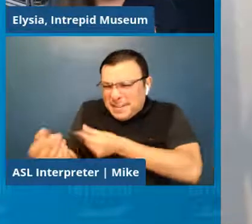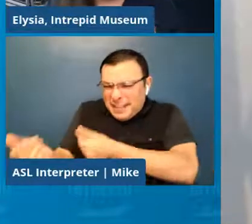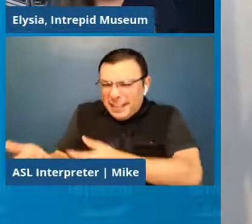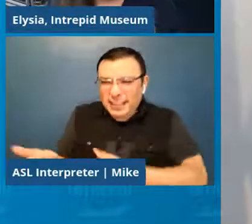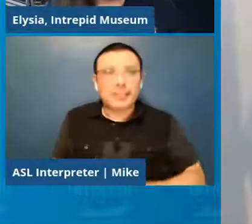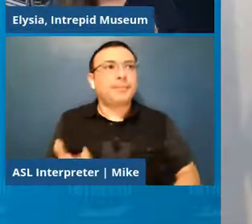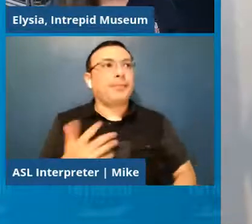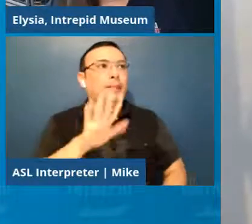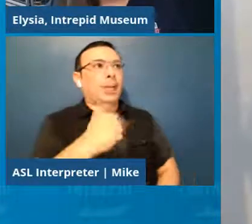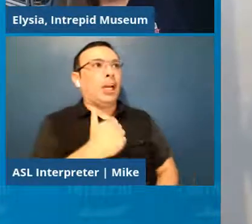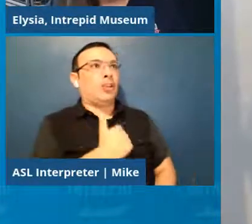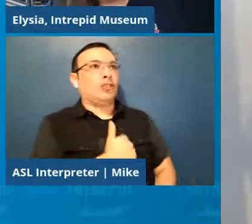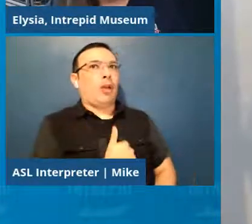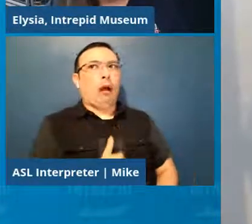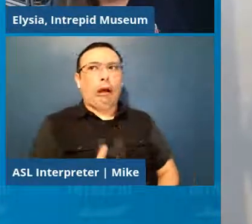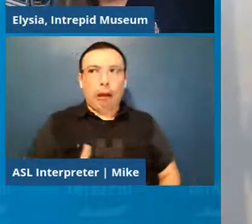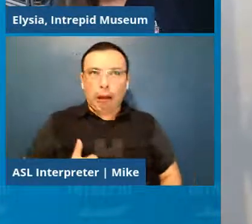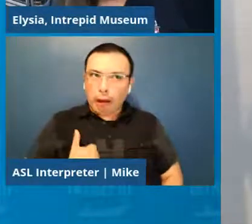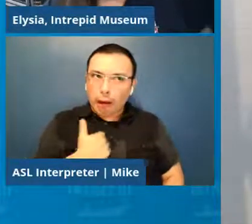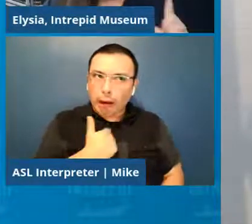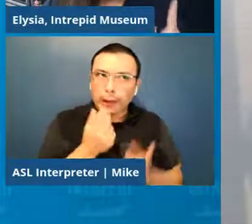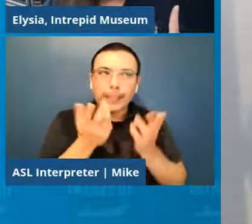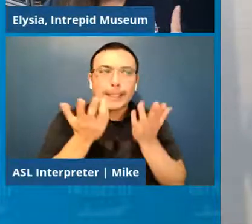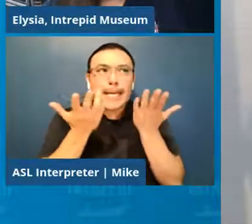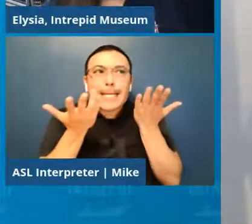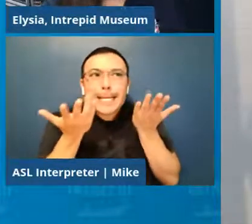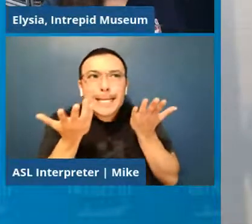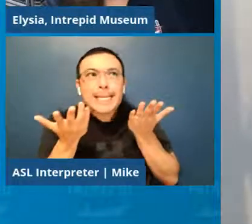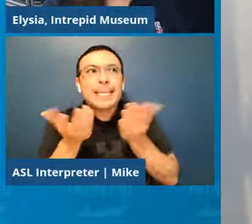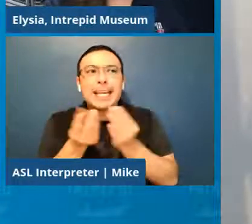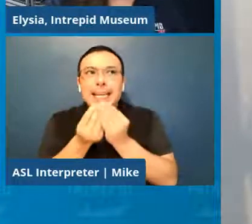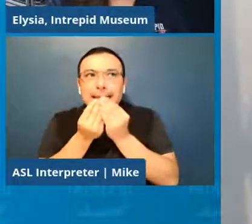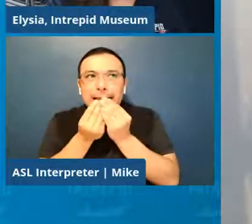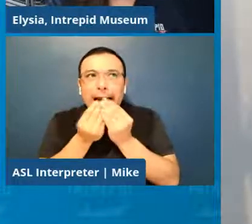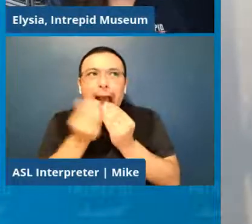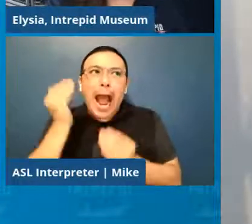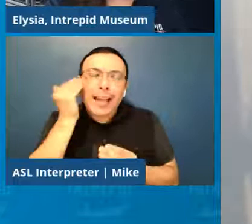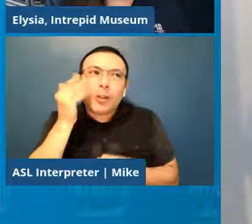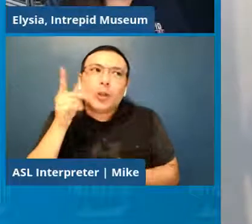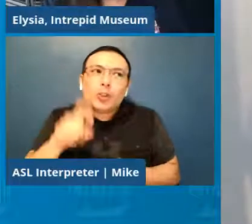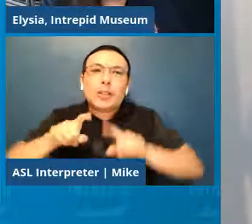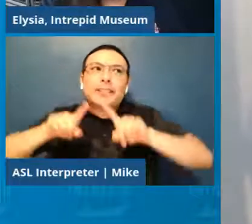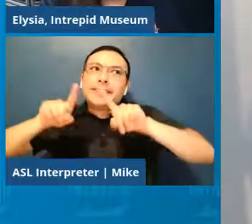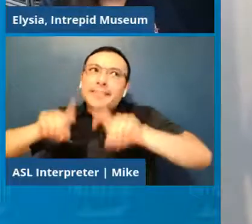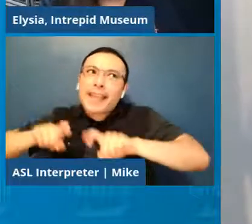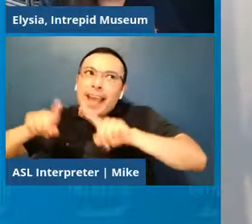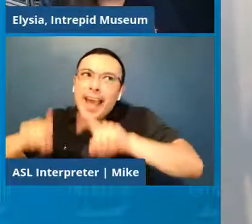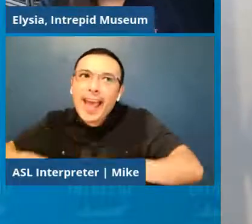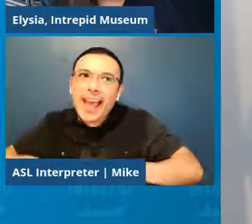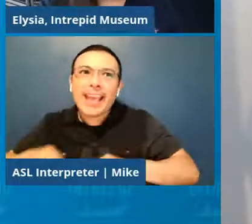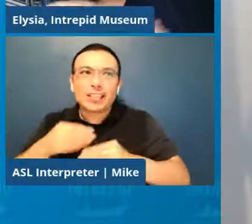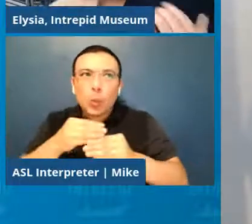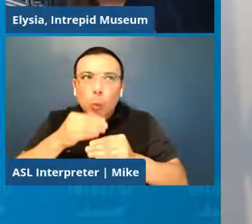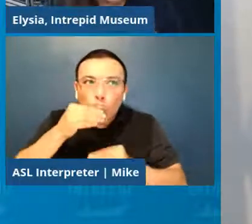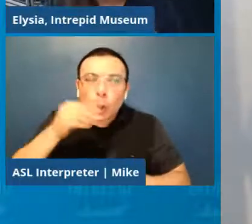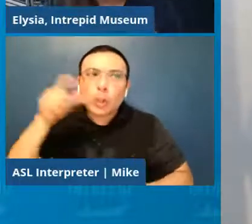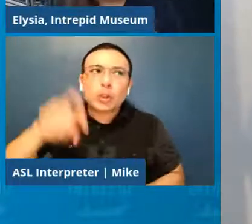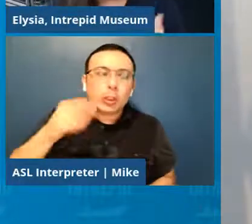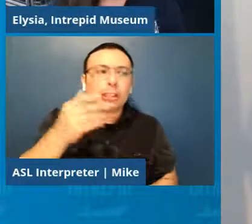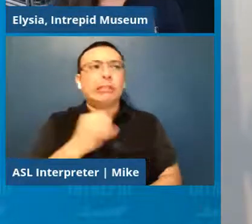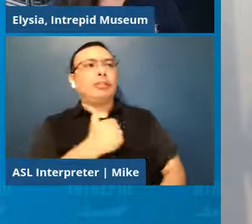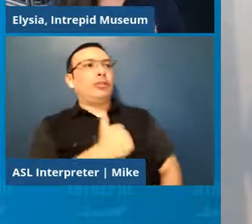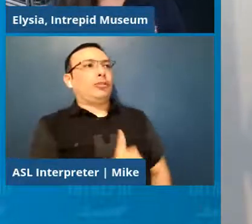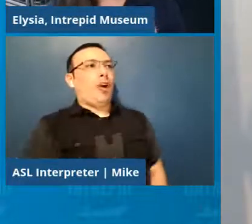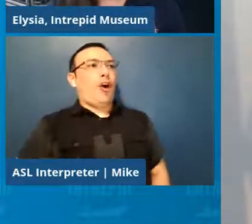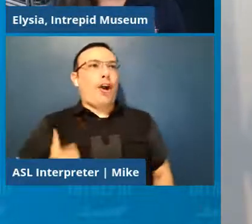experimental food that they had sent up in the first place. But it actually really helped NASA to think more about this issue of crumbs